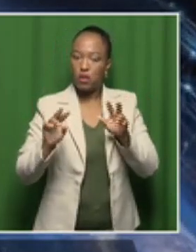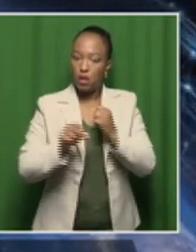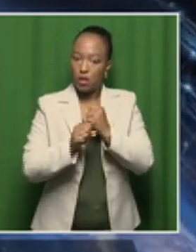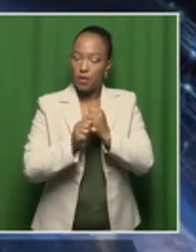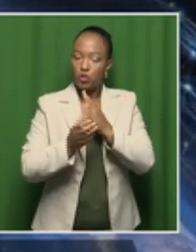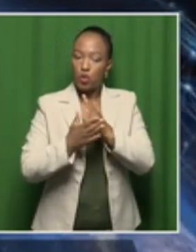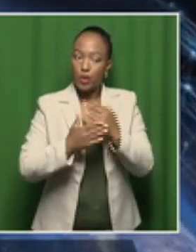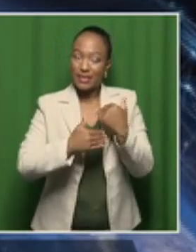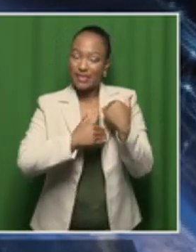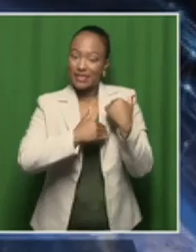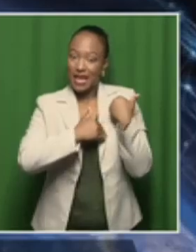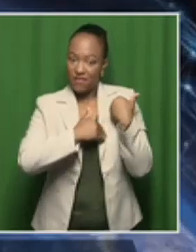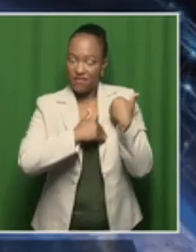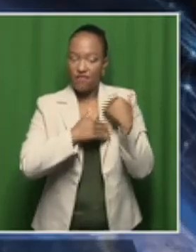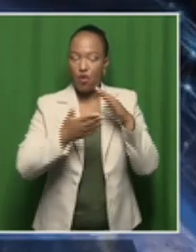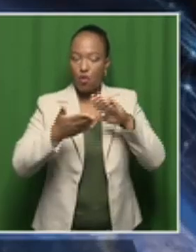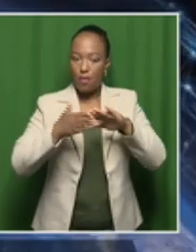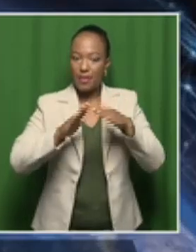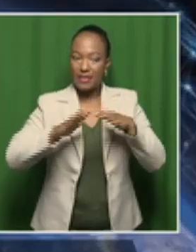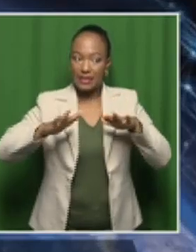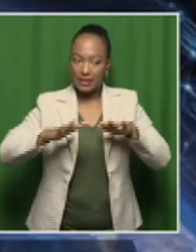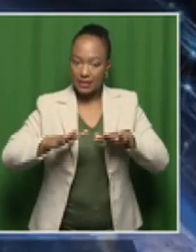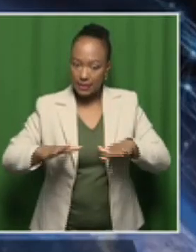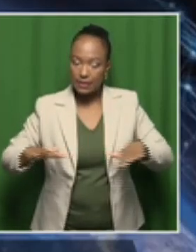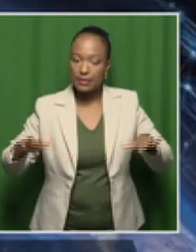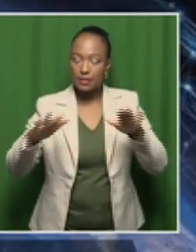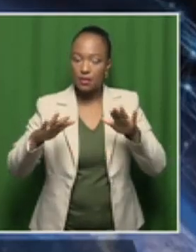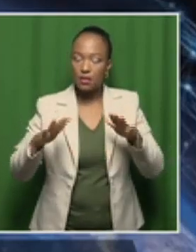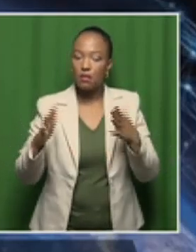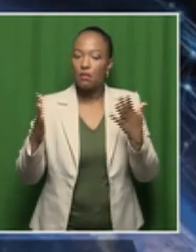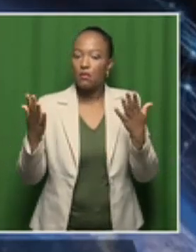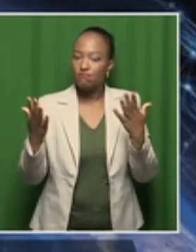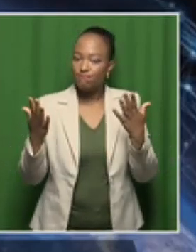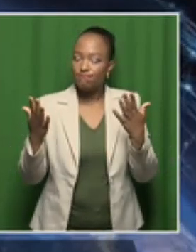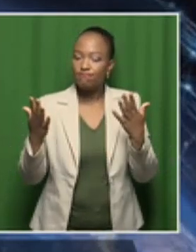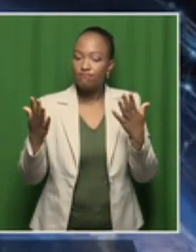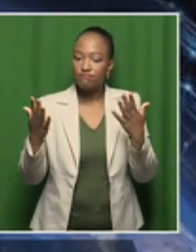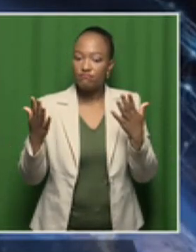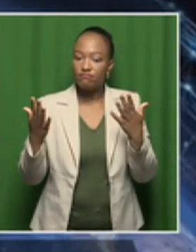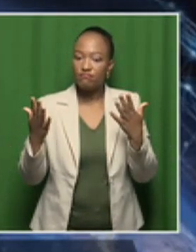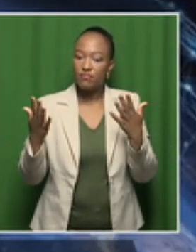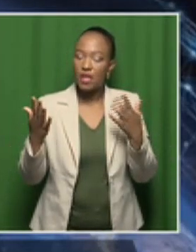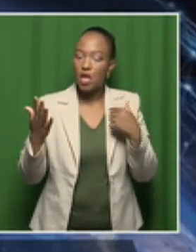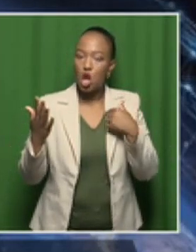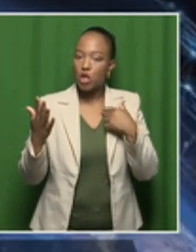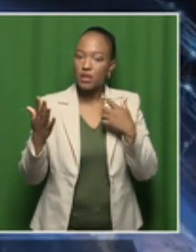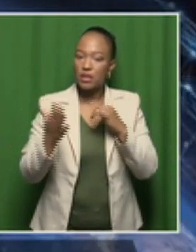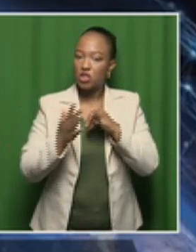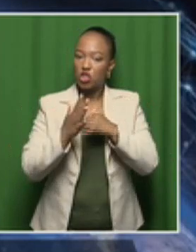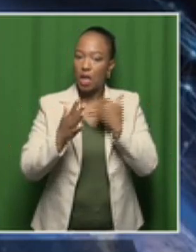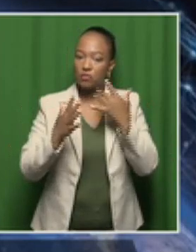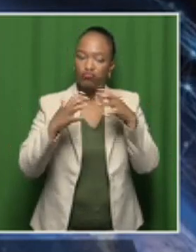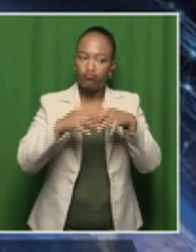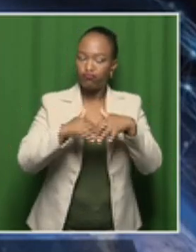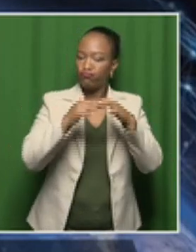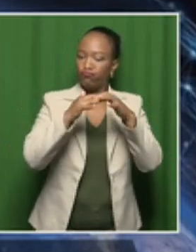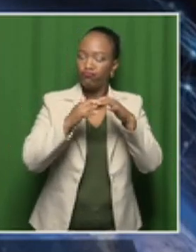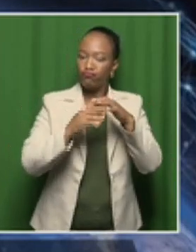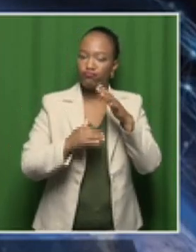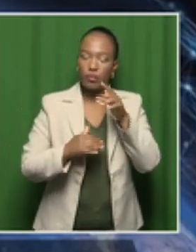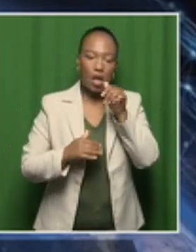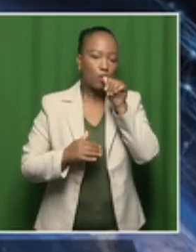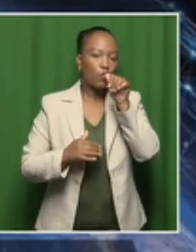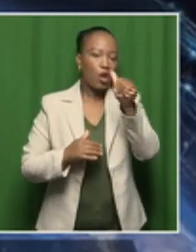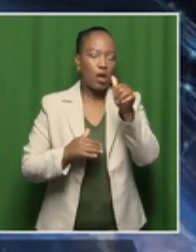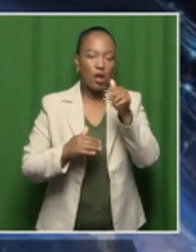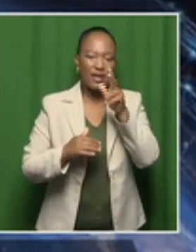society. So I want to leave it there to say that it's not a case of coming up with this stringent regulations to make it